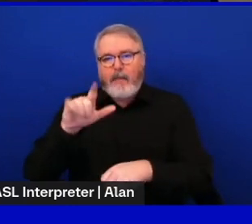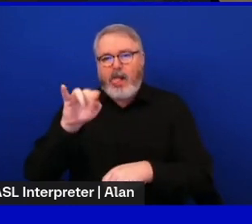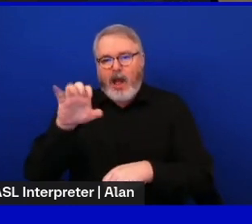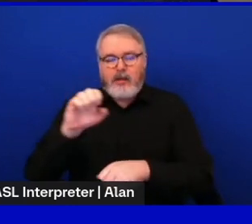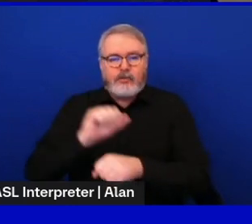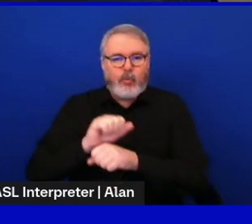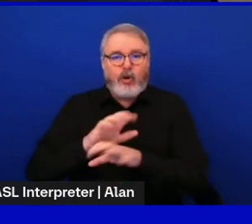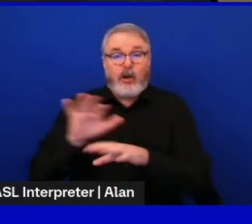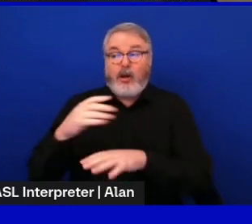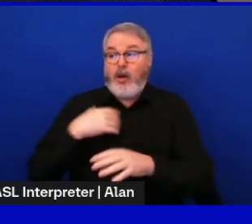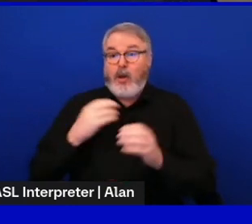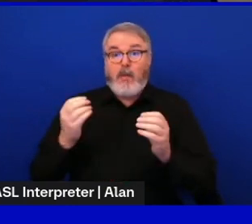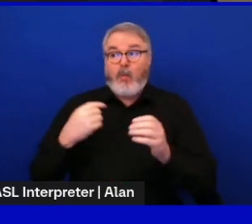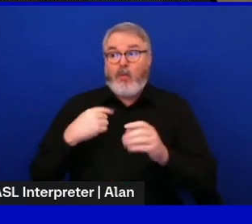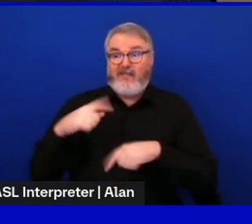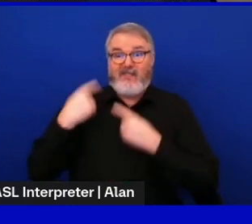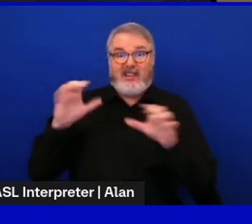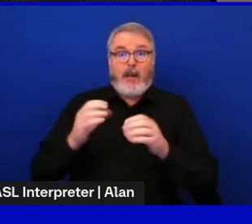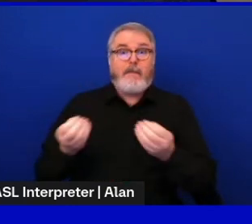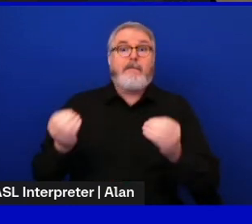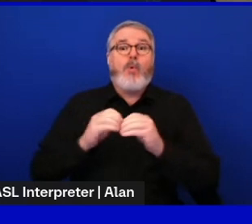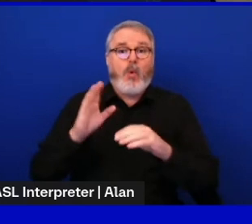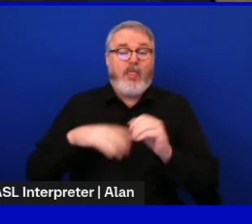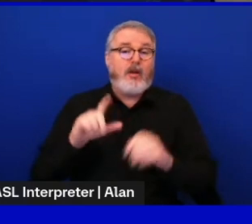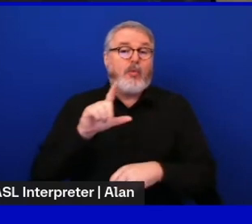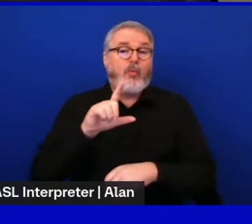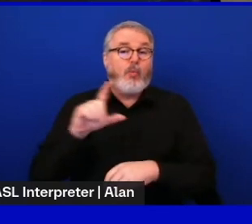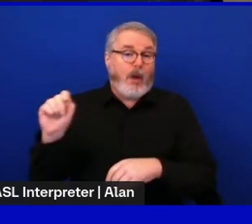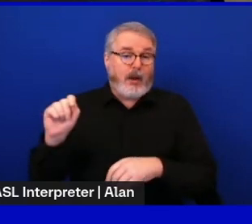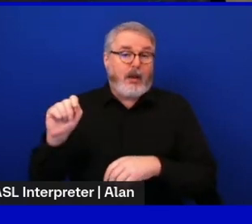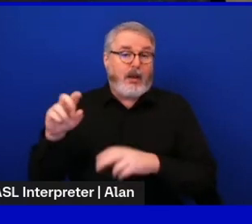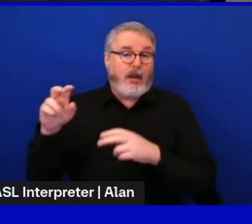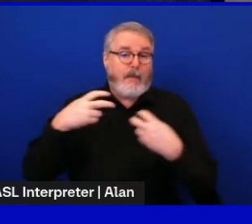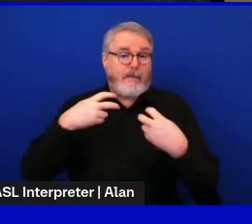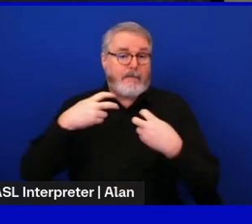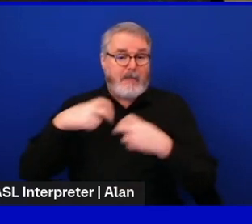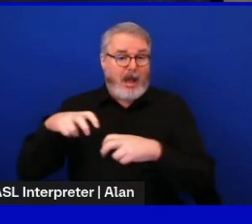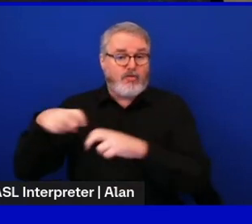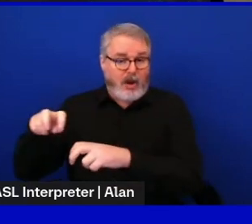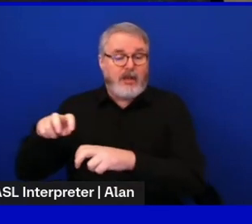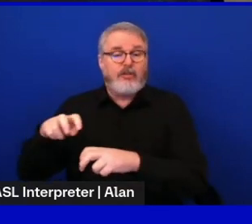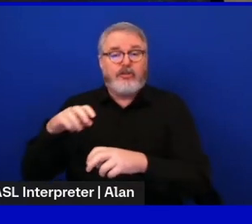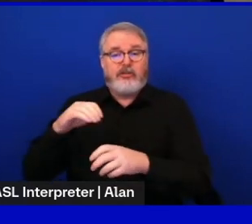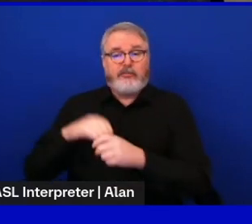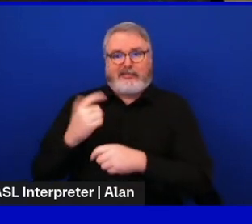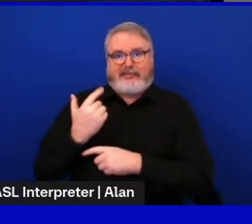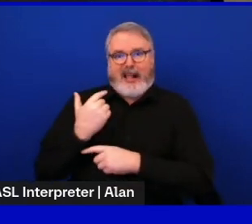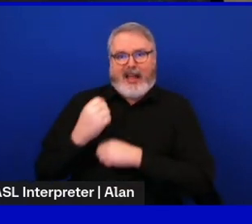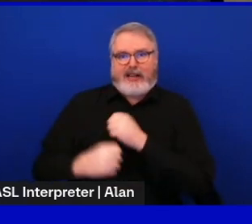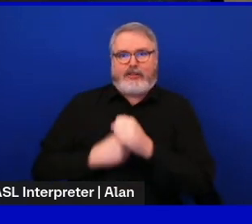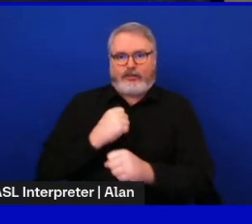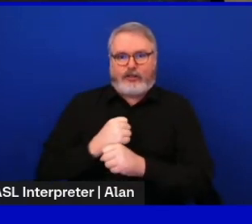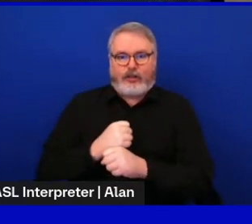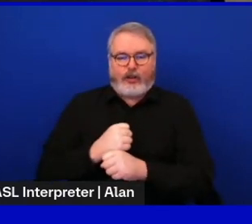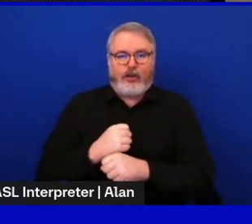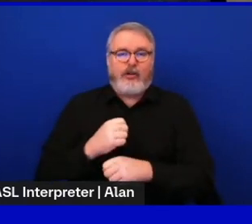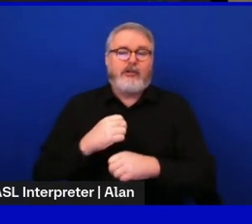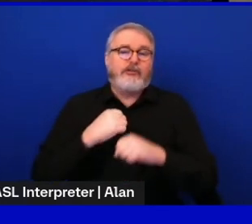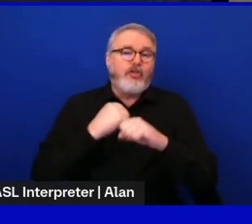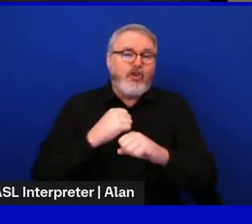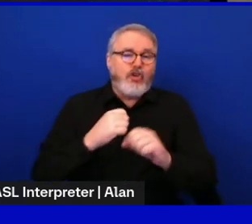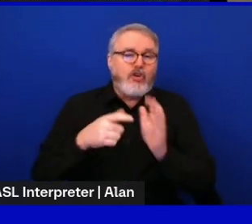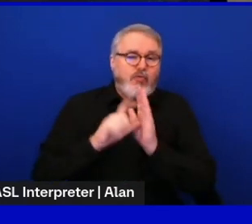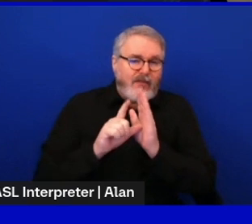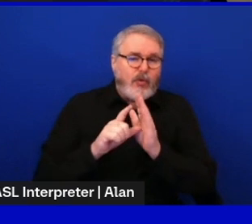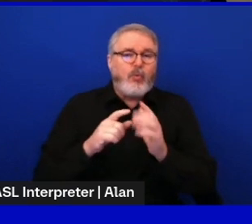than 20 migrations in the last year alone, as well as many security reviews and